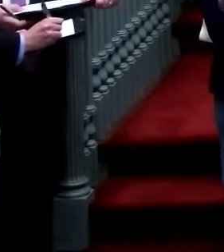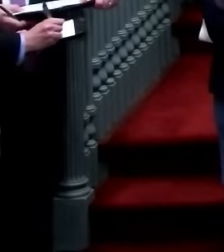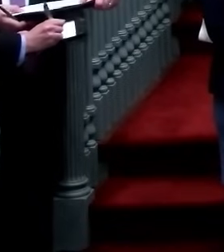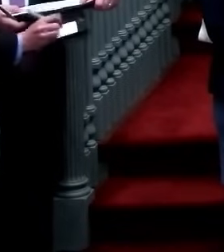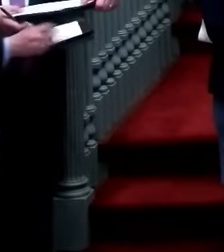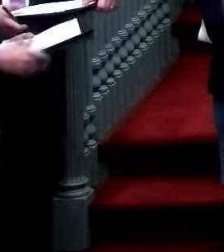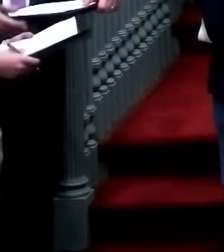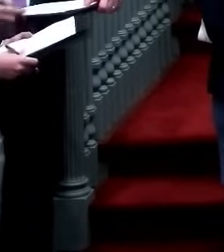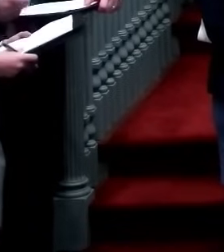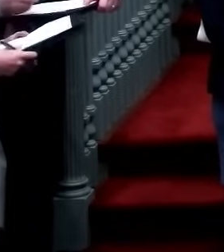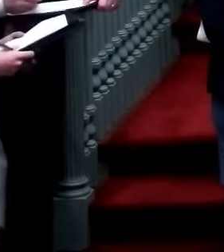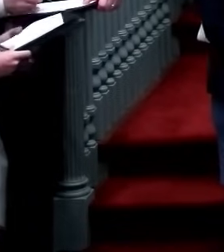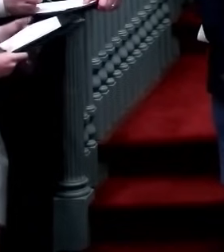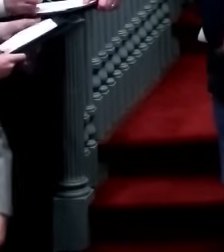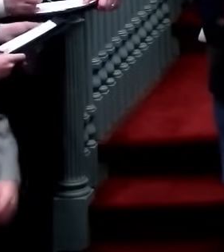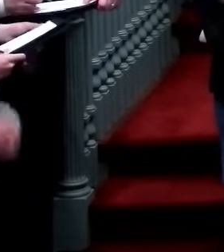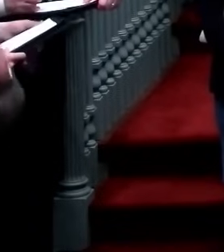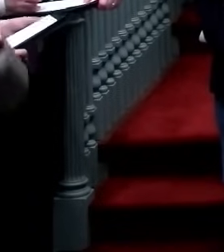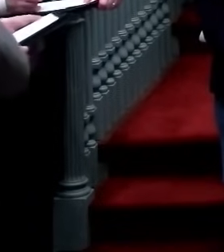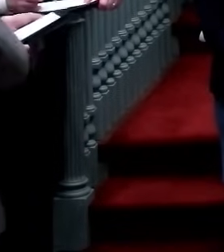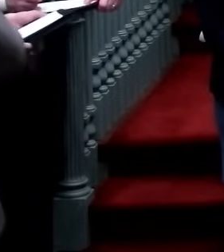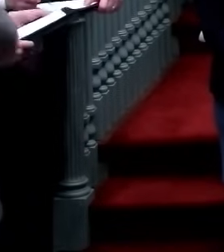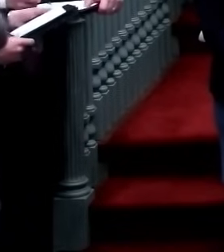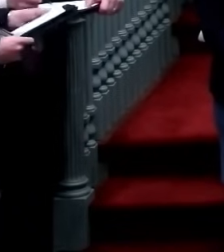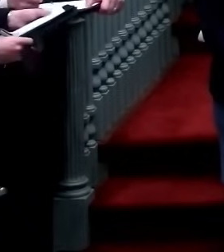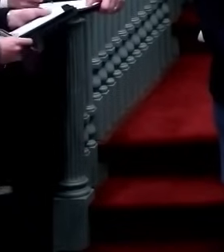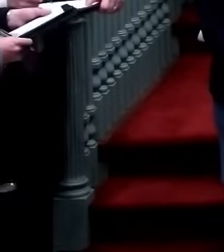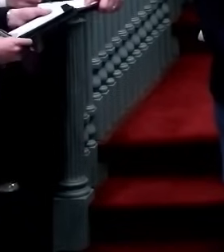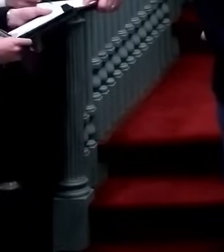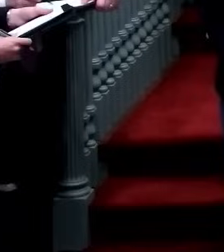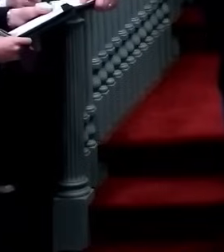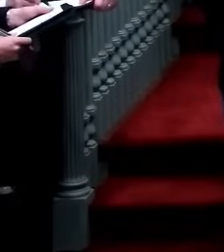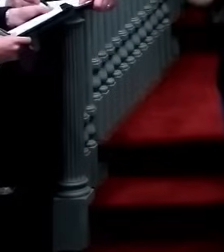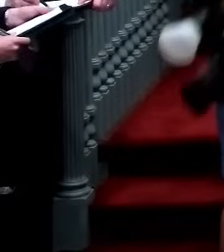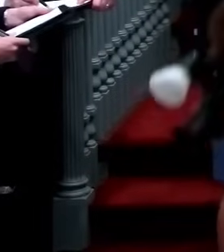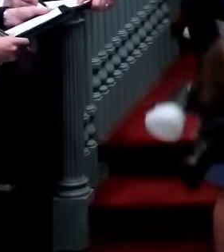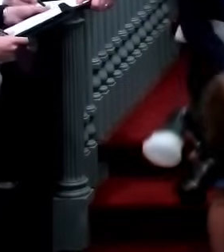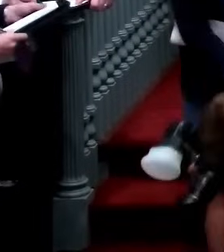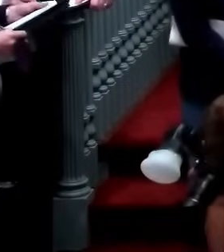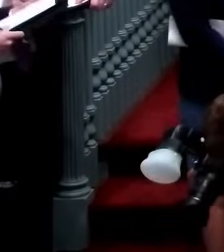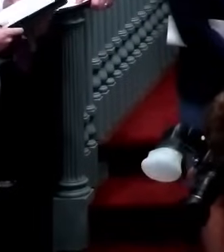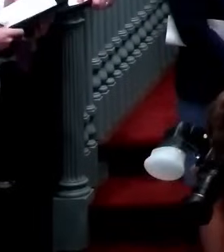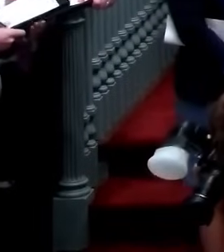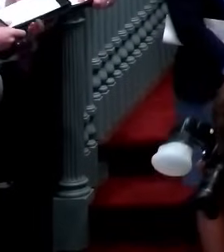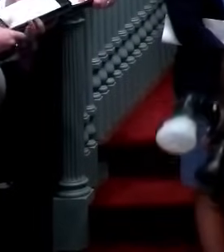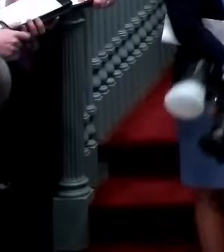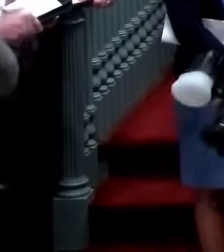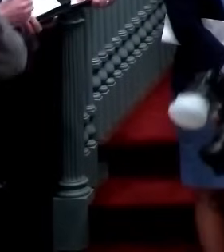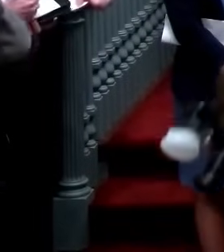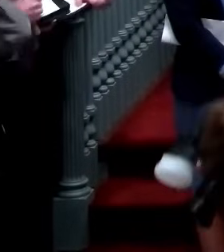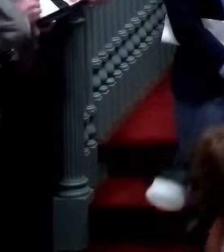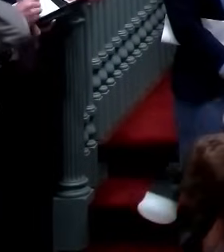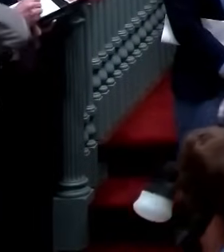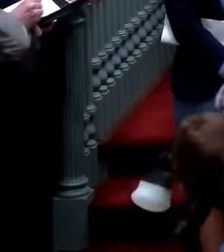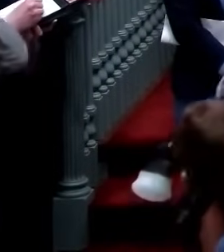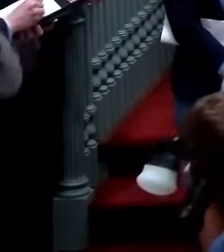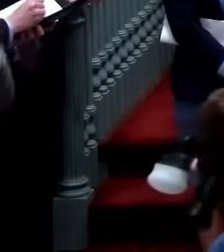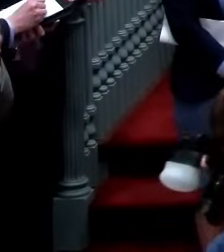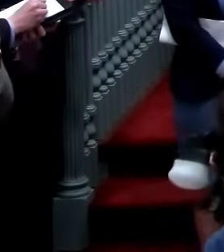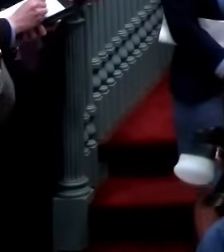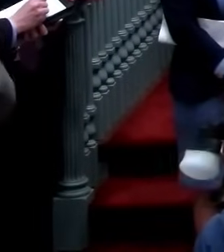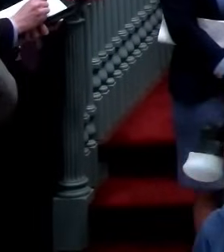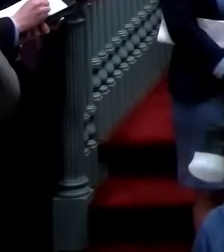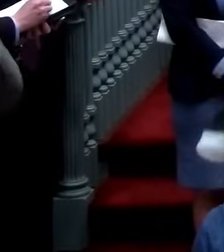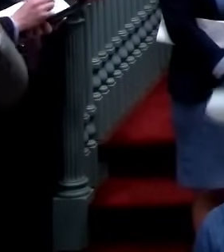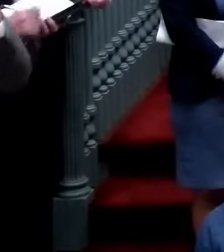of the State of Delaware. So no objection. Mr. Townsend. Thank you, Madam President. I move you, as President of the Senate,